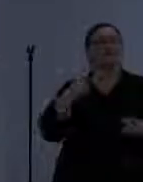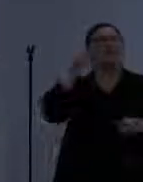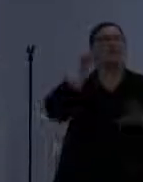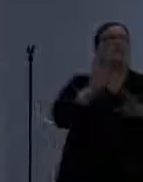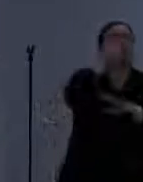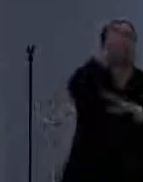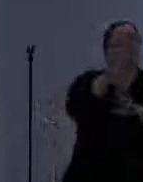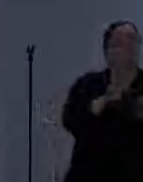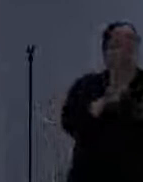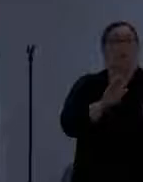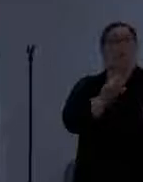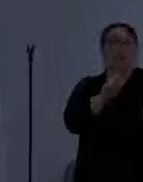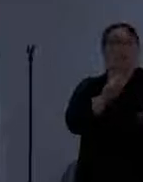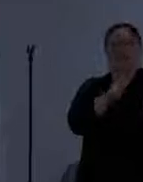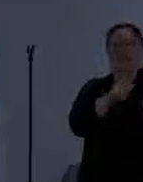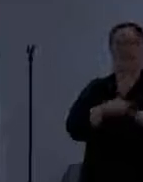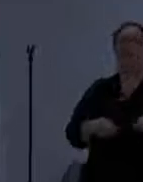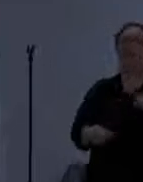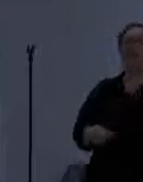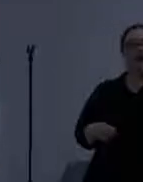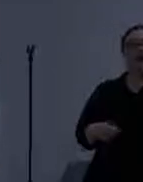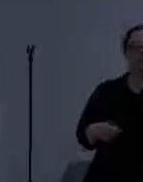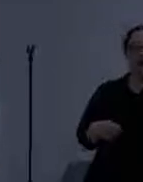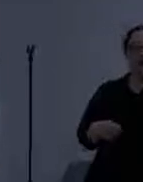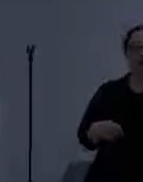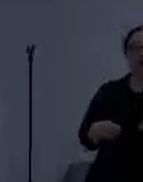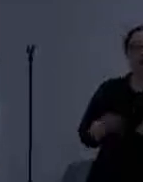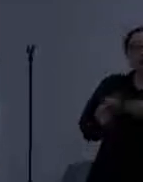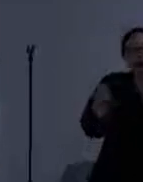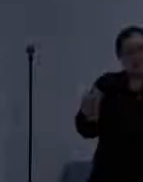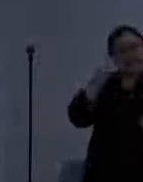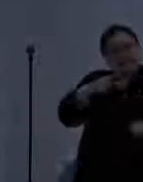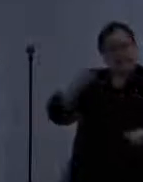Simon, not being used in a way which is